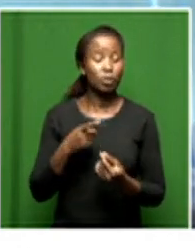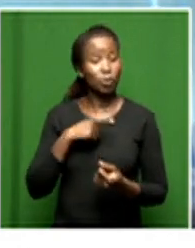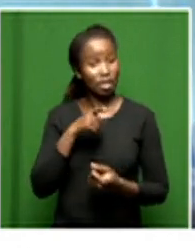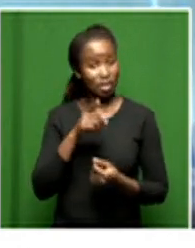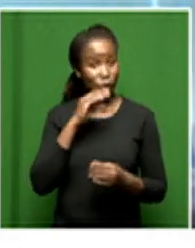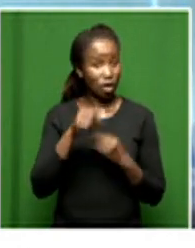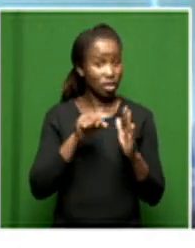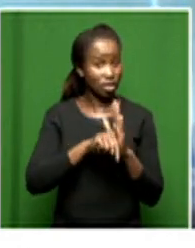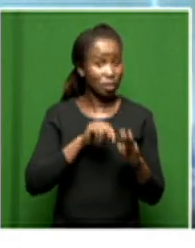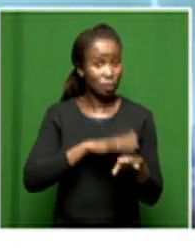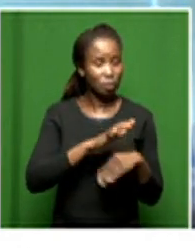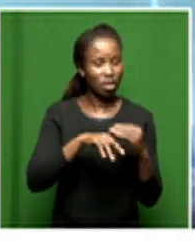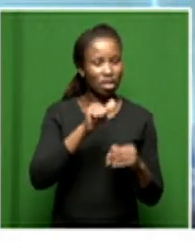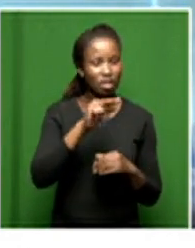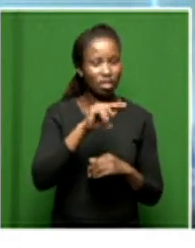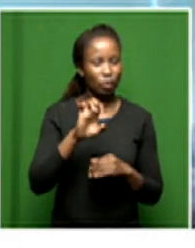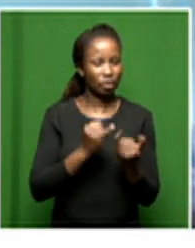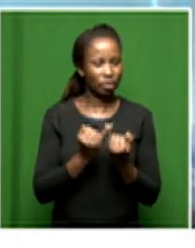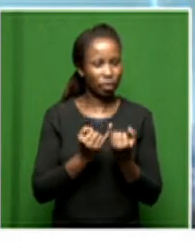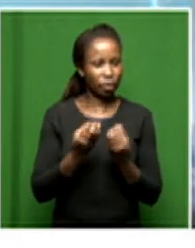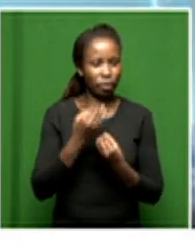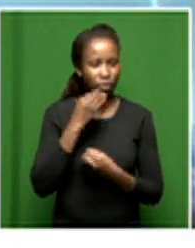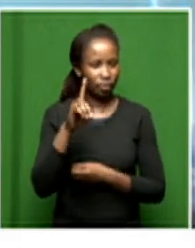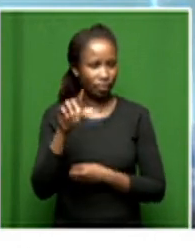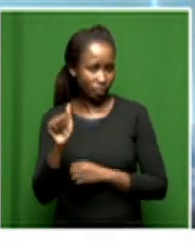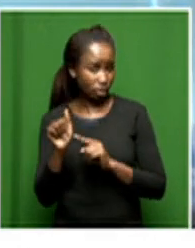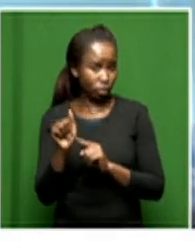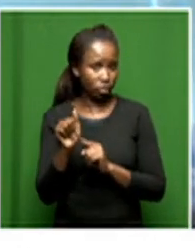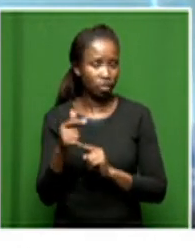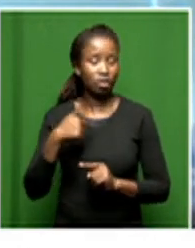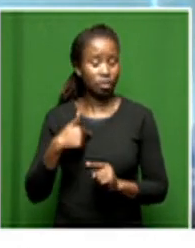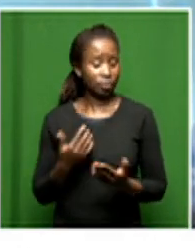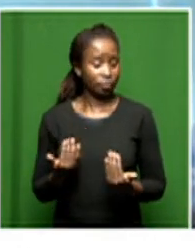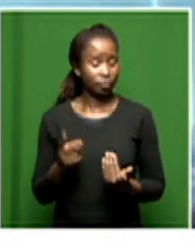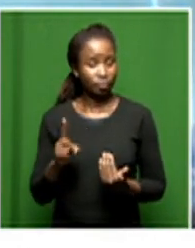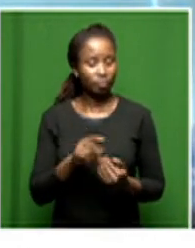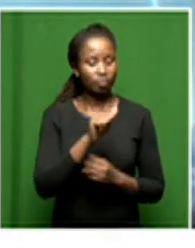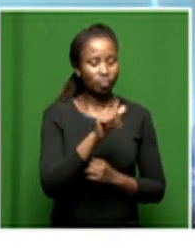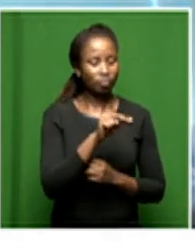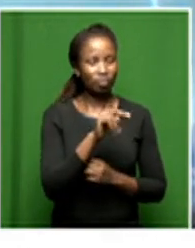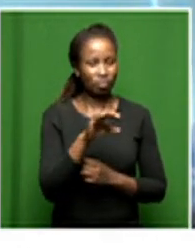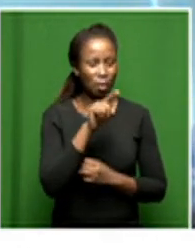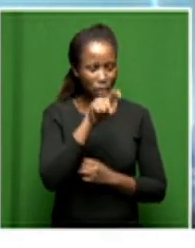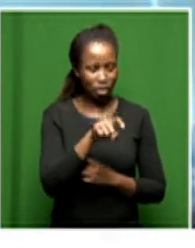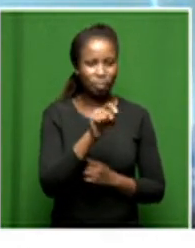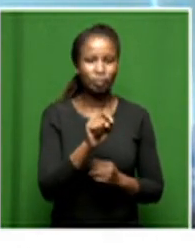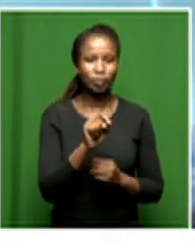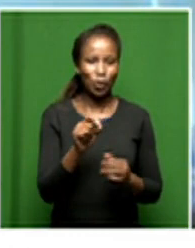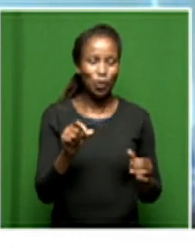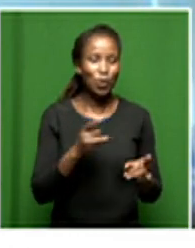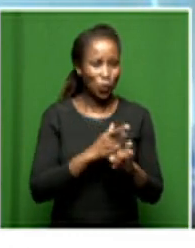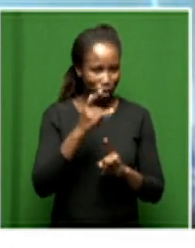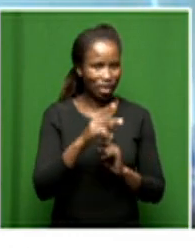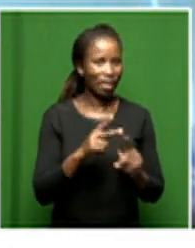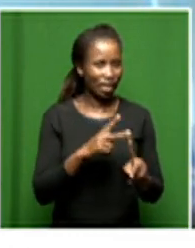which might be a good pivot to the DA, is that I really expected the ANC to win back 2 wards from the